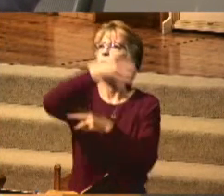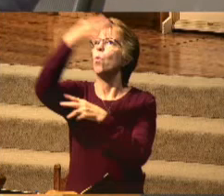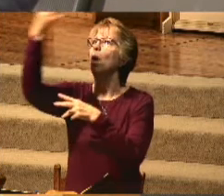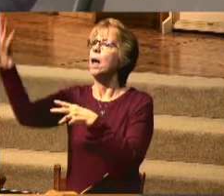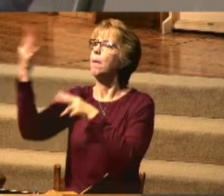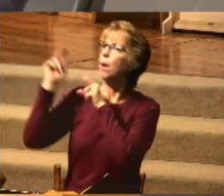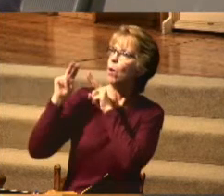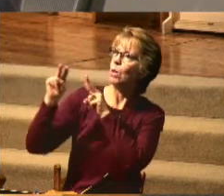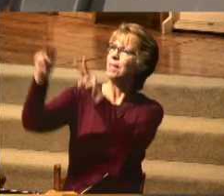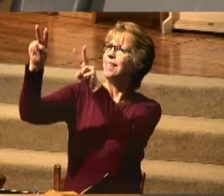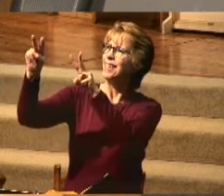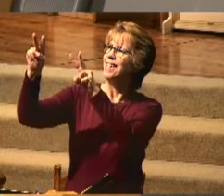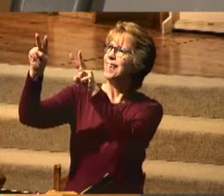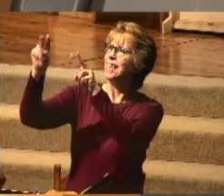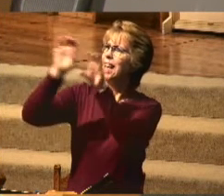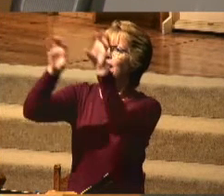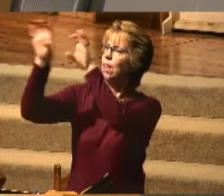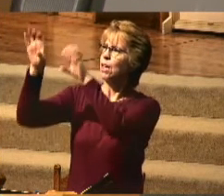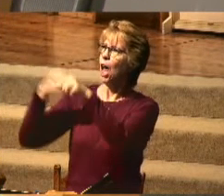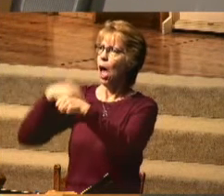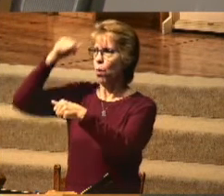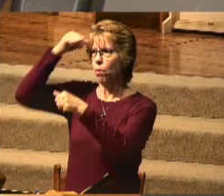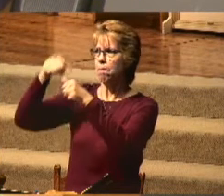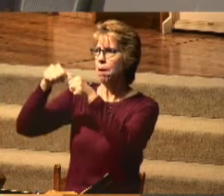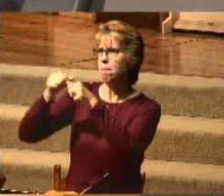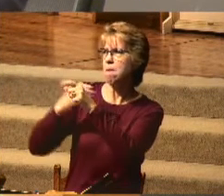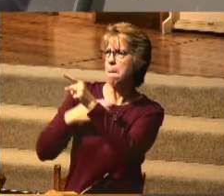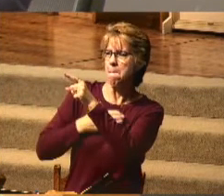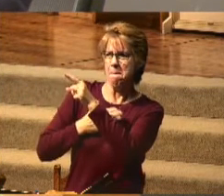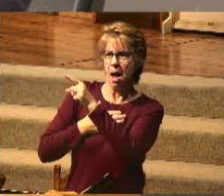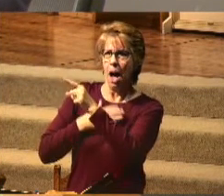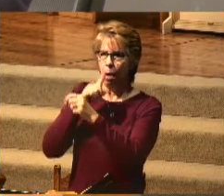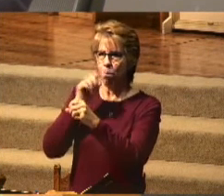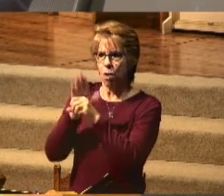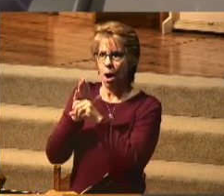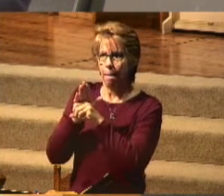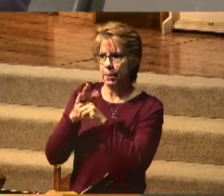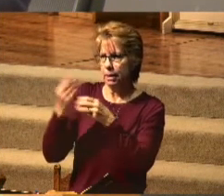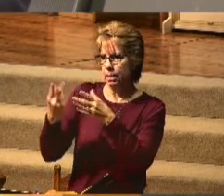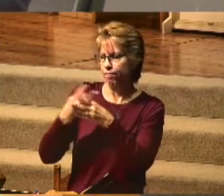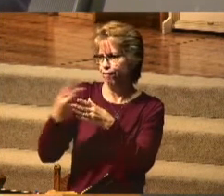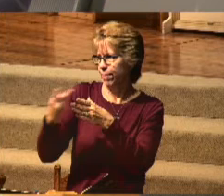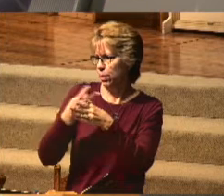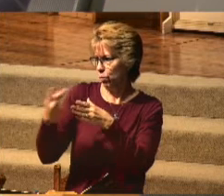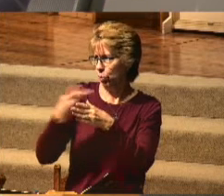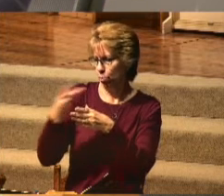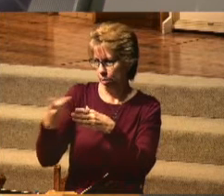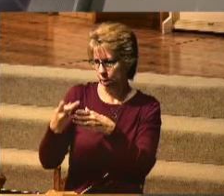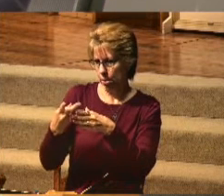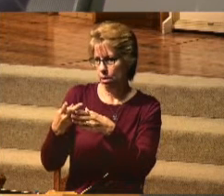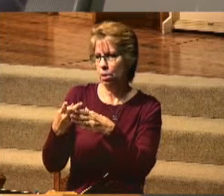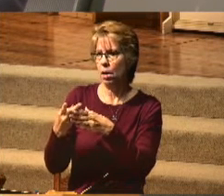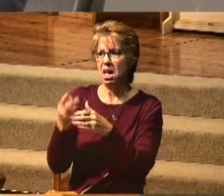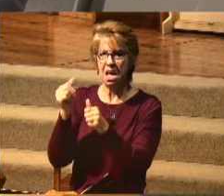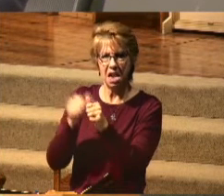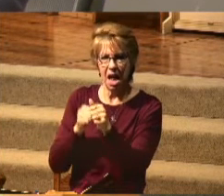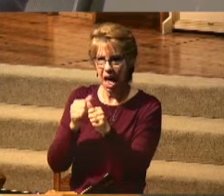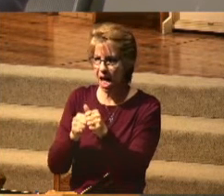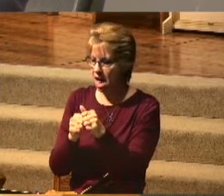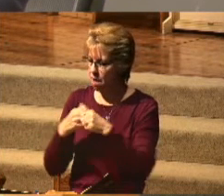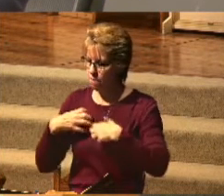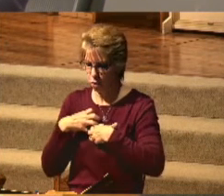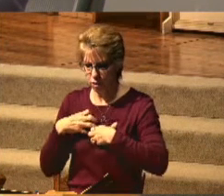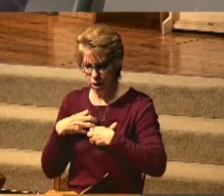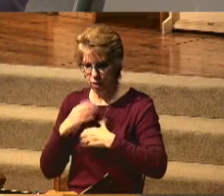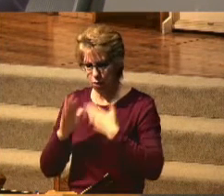the cloud. And I remember my covenant, which is between me and you and every living creature of all